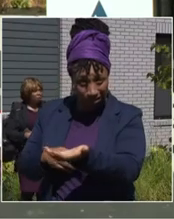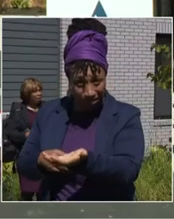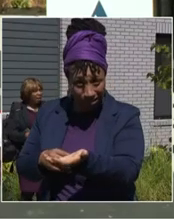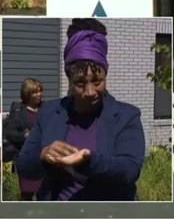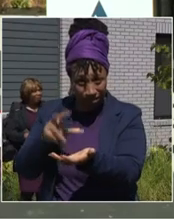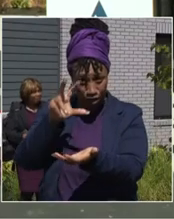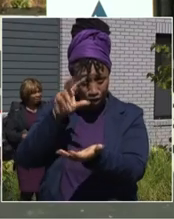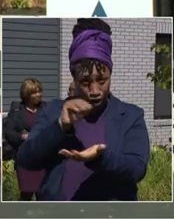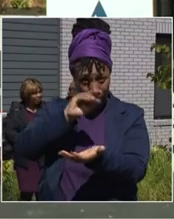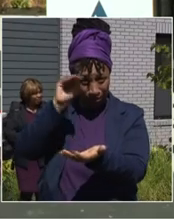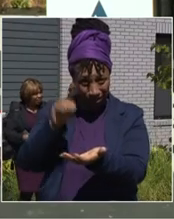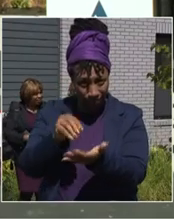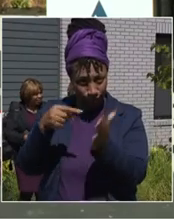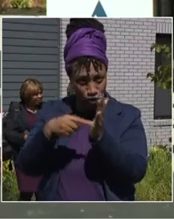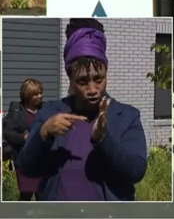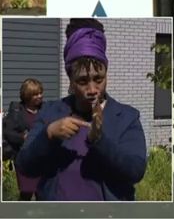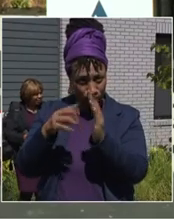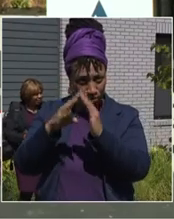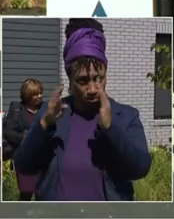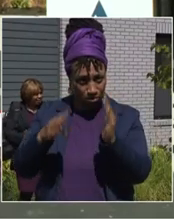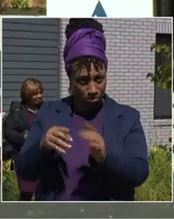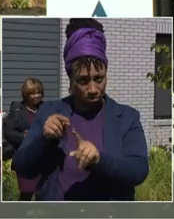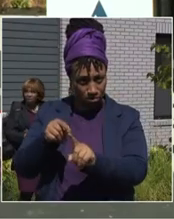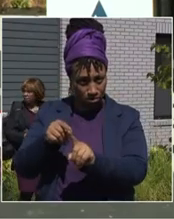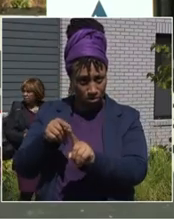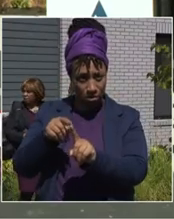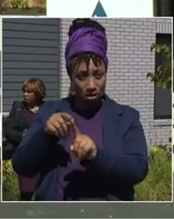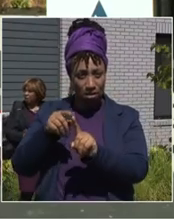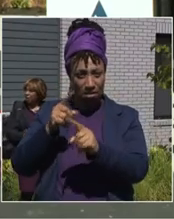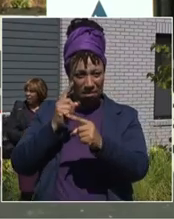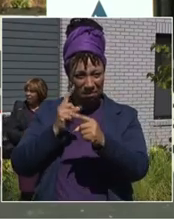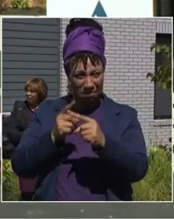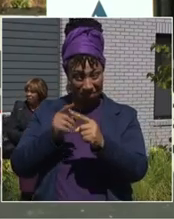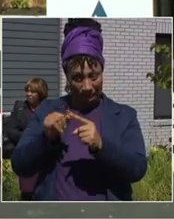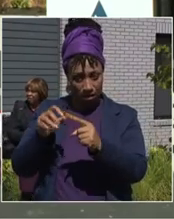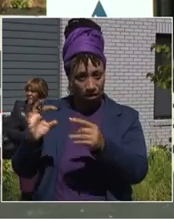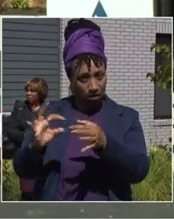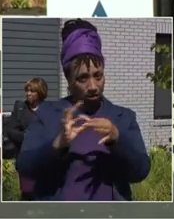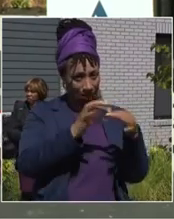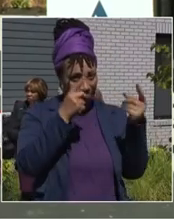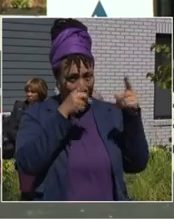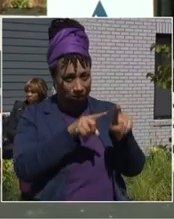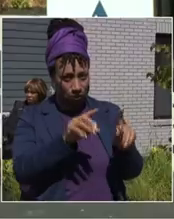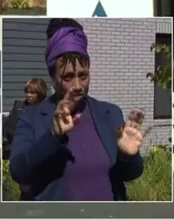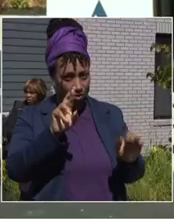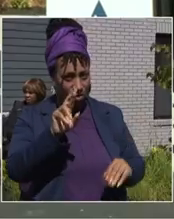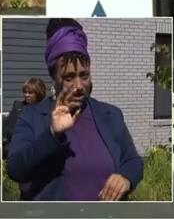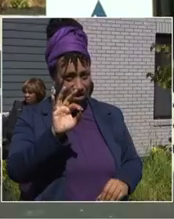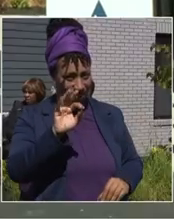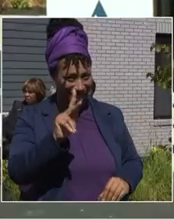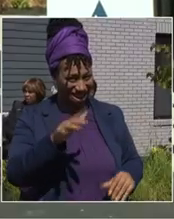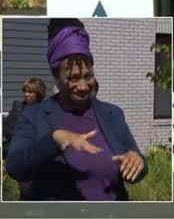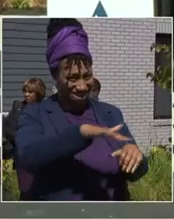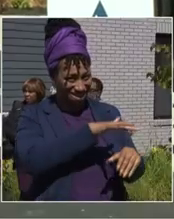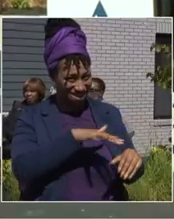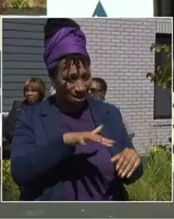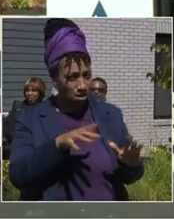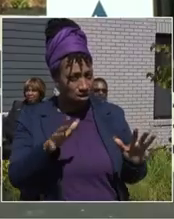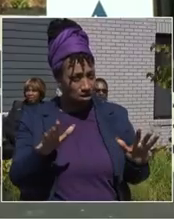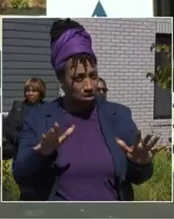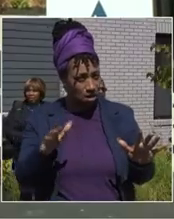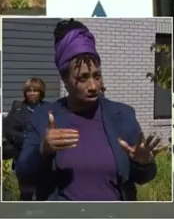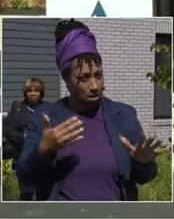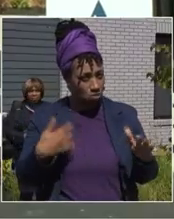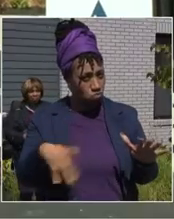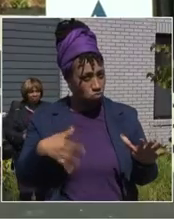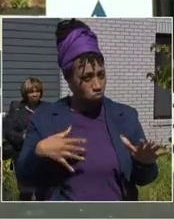think that there is a lot of alignment, excitement. And the mayor's put out the growth agenda for D.C. We